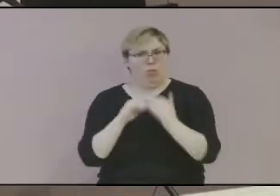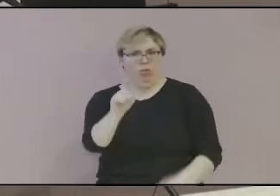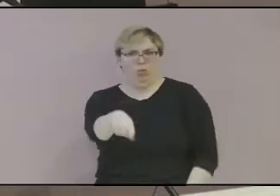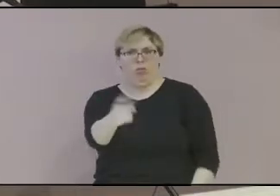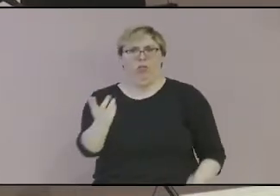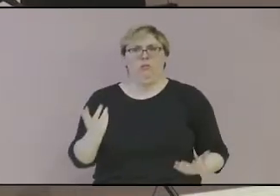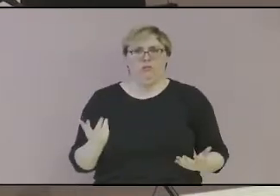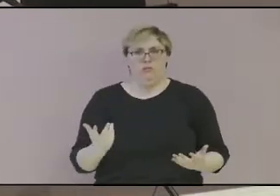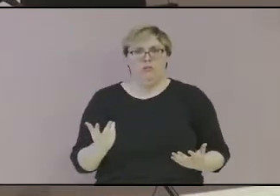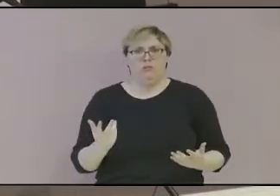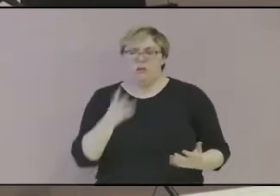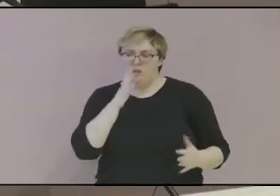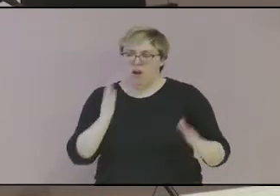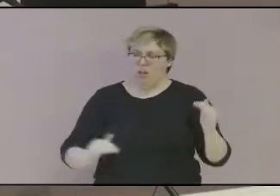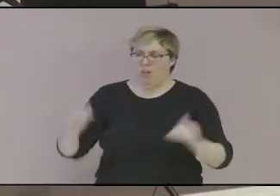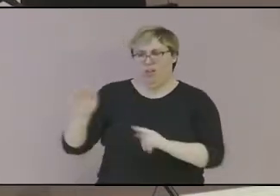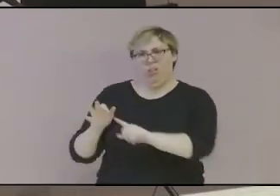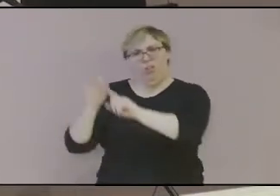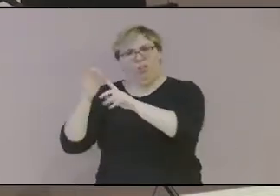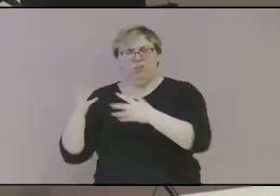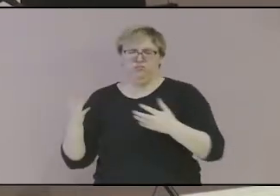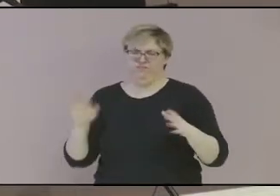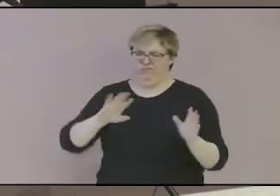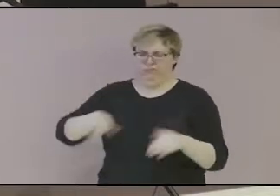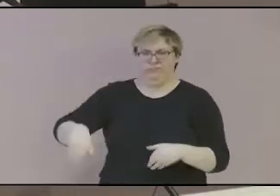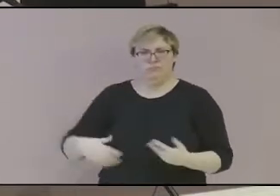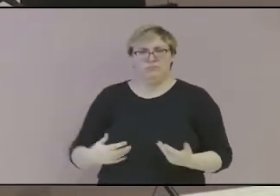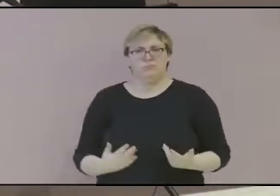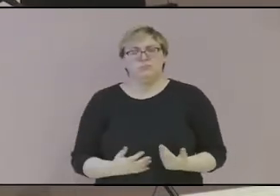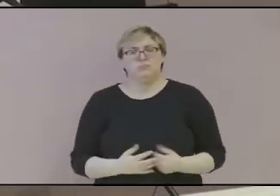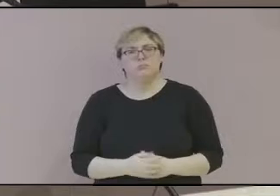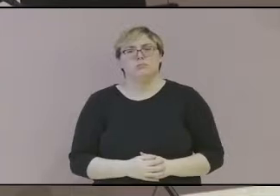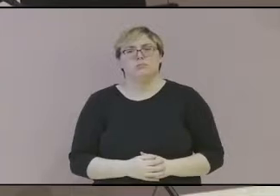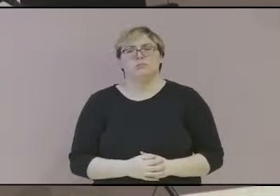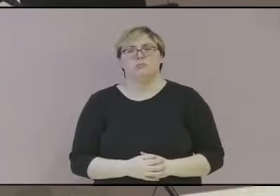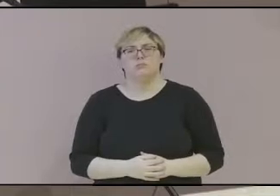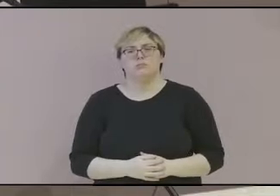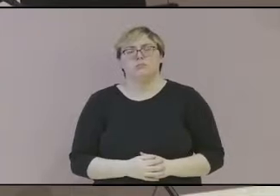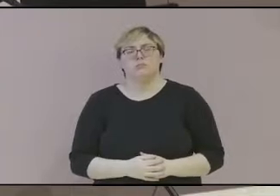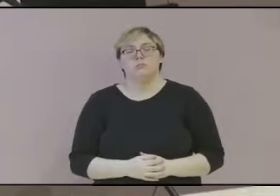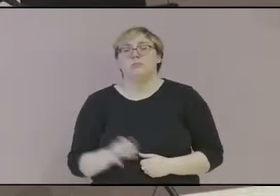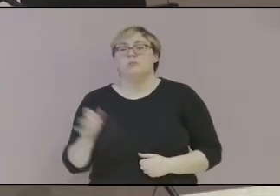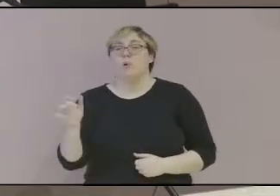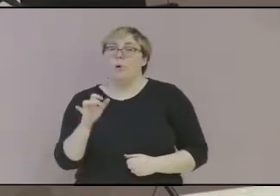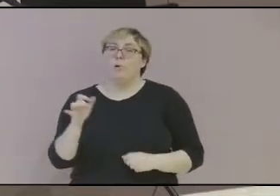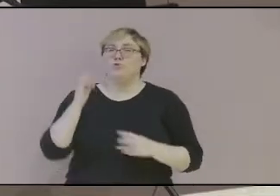disabled. Is everyone who requires a ventilator at least temporarily disabled?